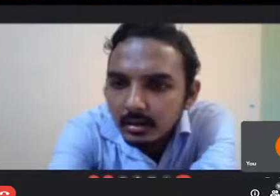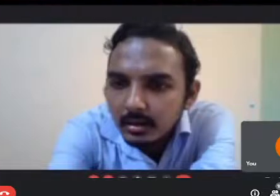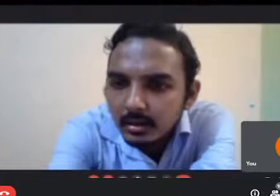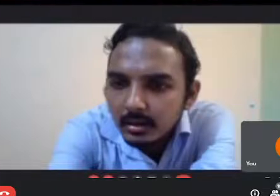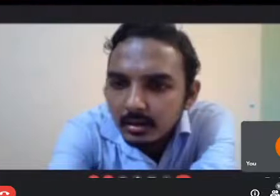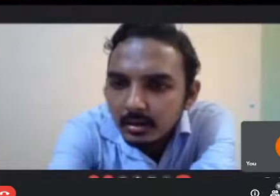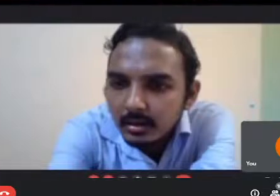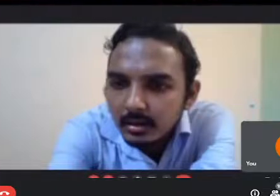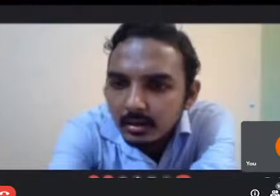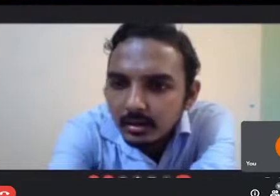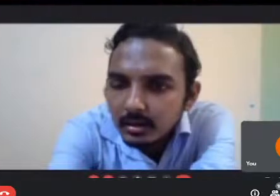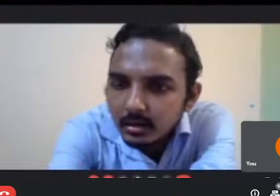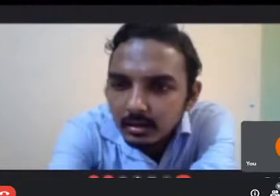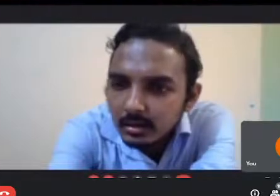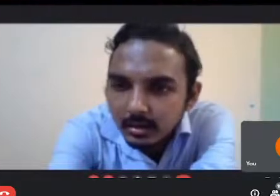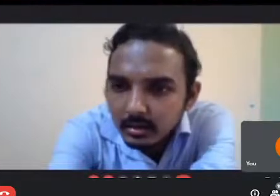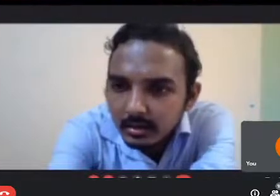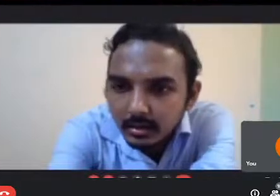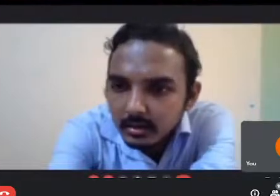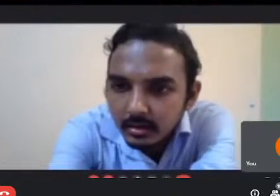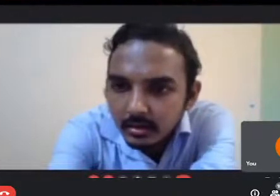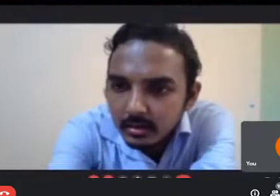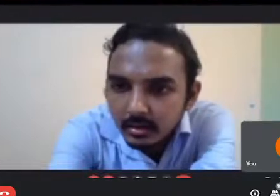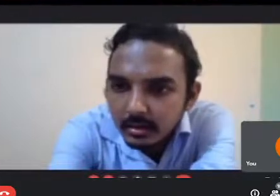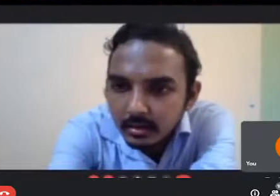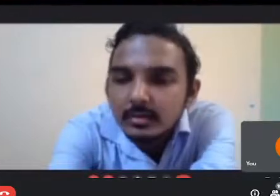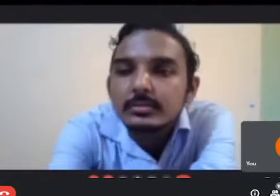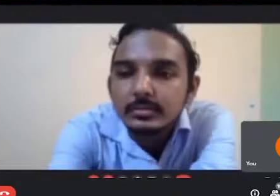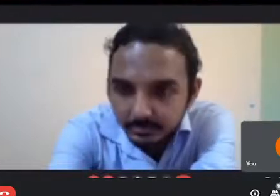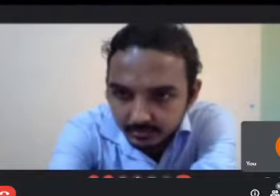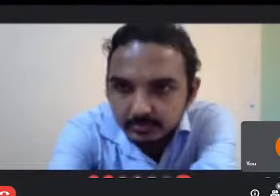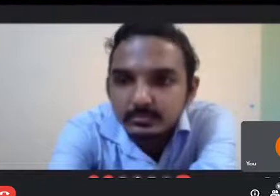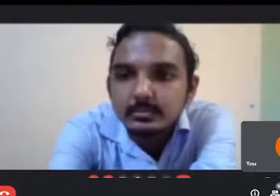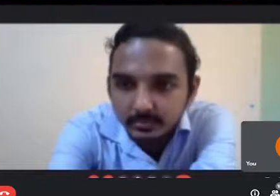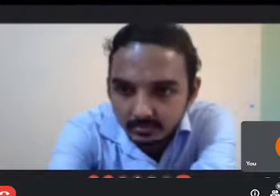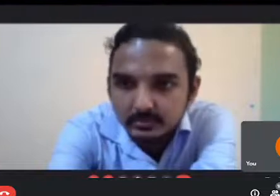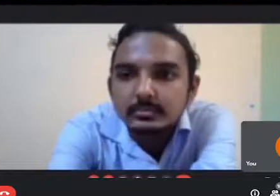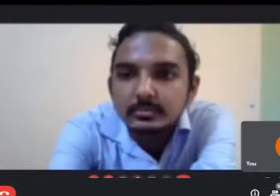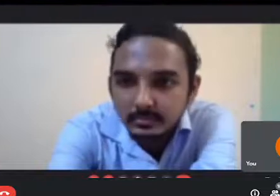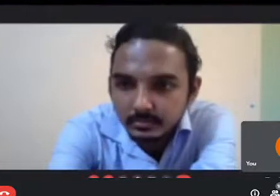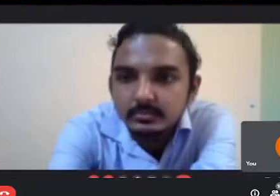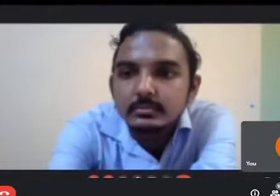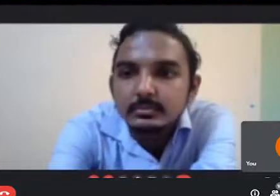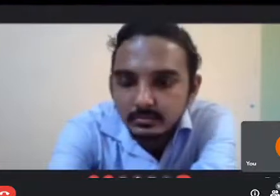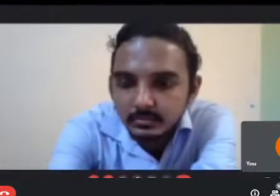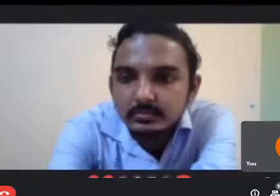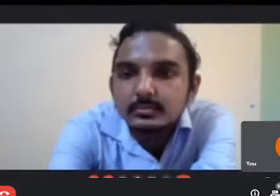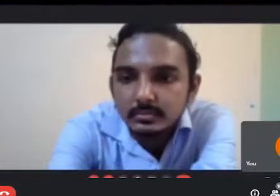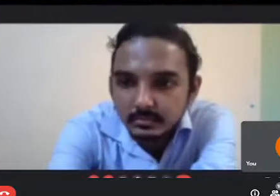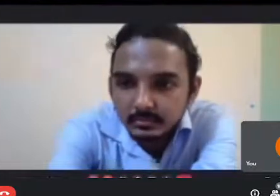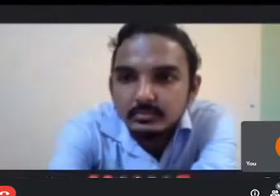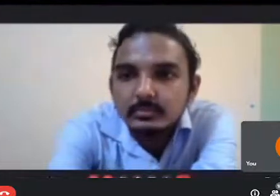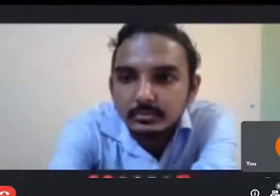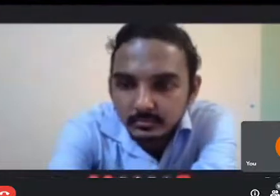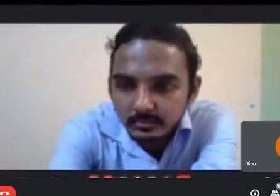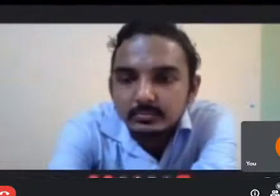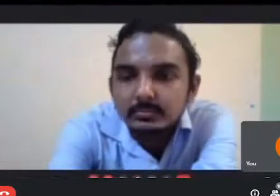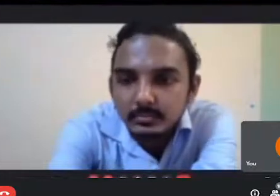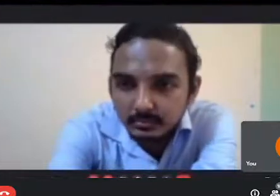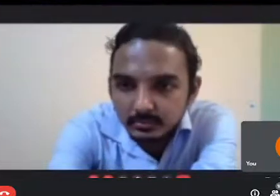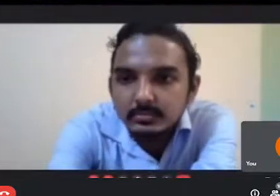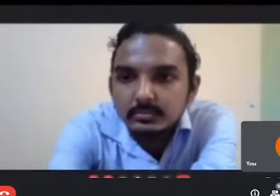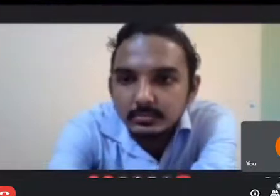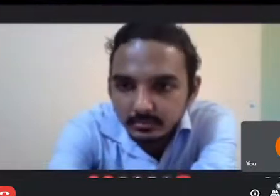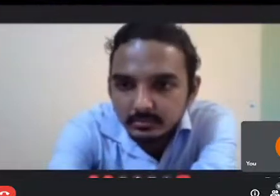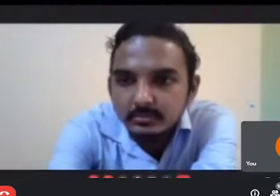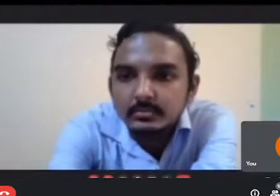can, there are many interactive dictionaries available. My question is, that is for people who